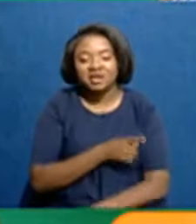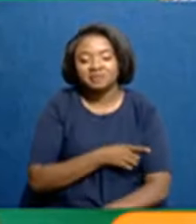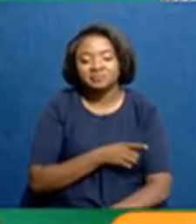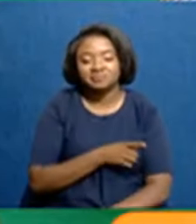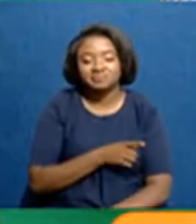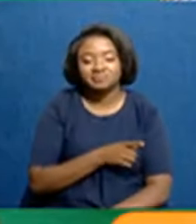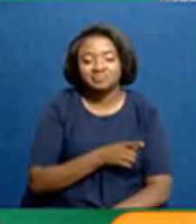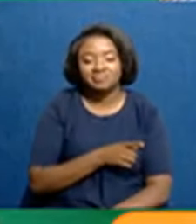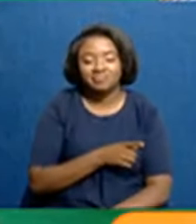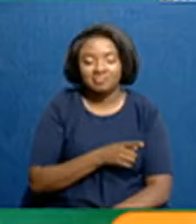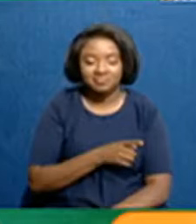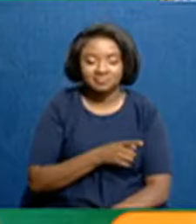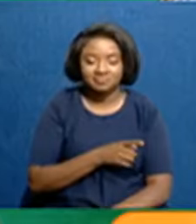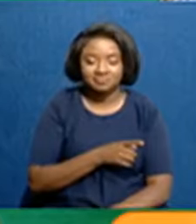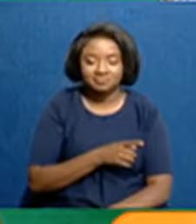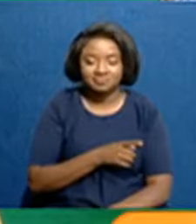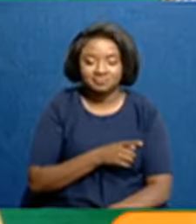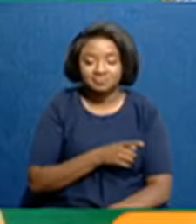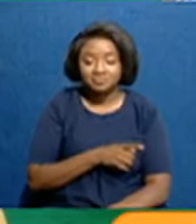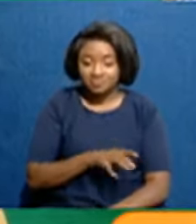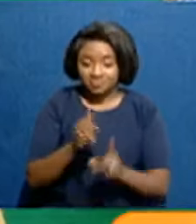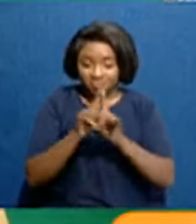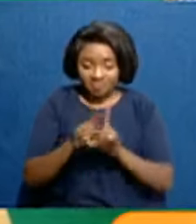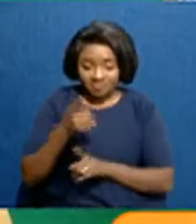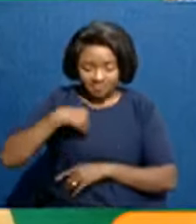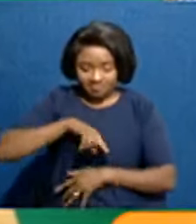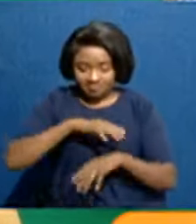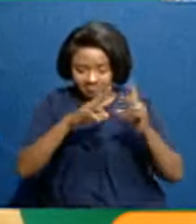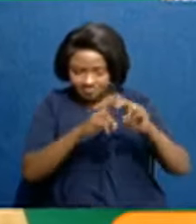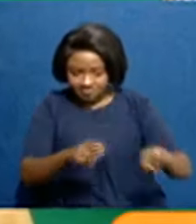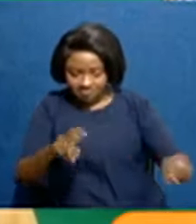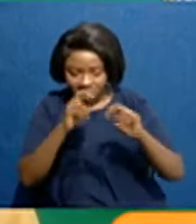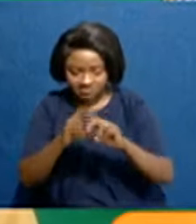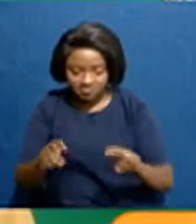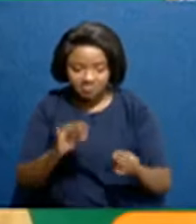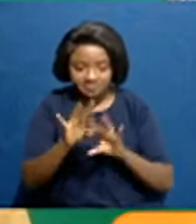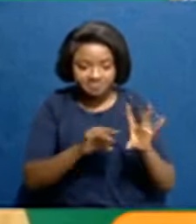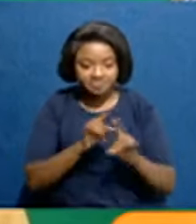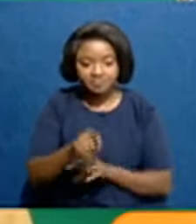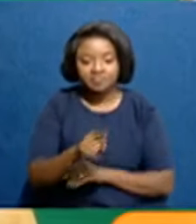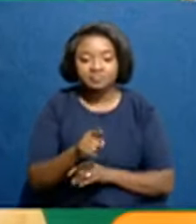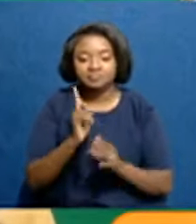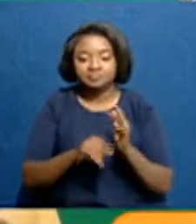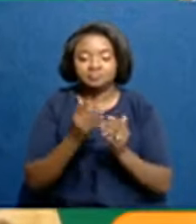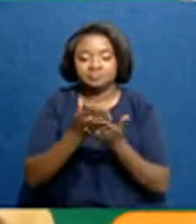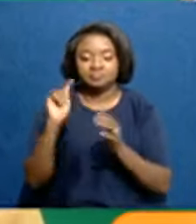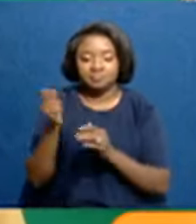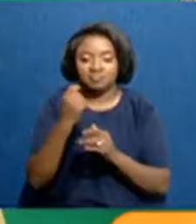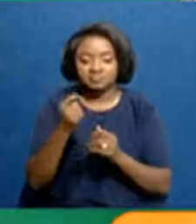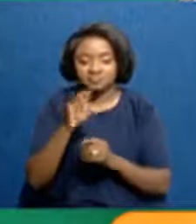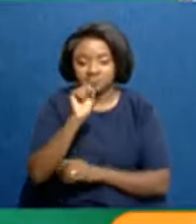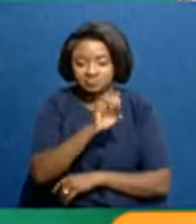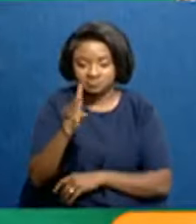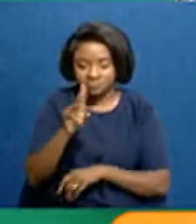yote. Now makaratasi ile tulipata na ile ambayo Kenya Seeds wanatumia haikuwa na